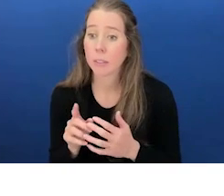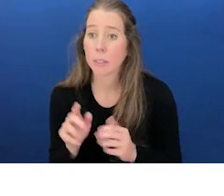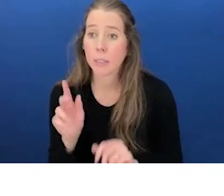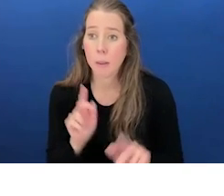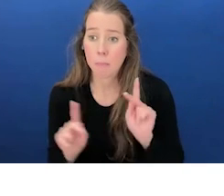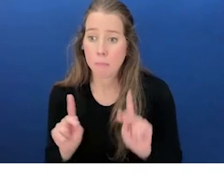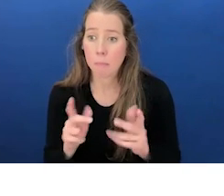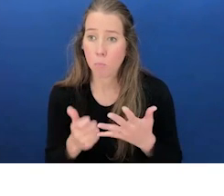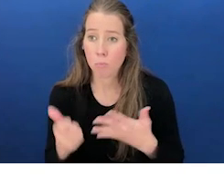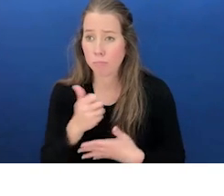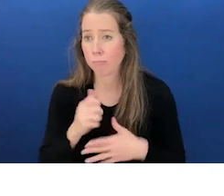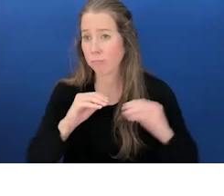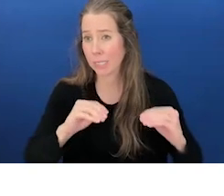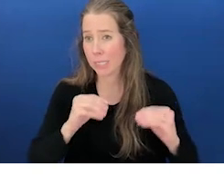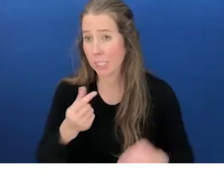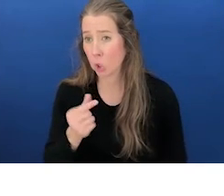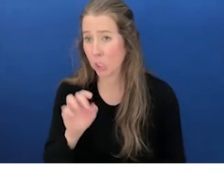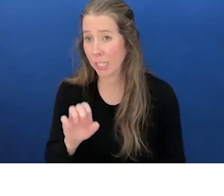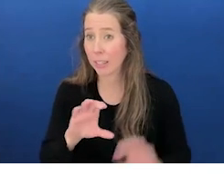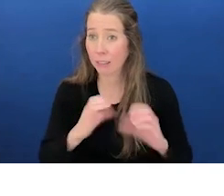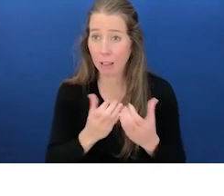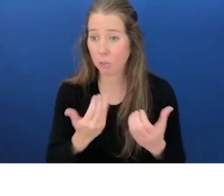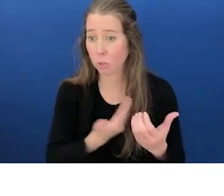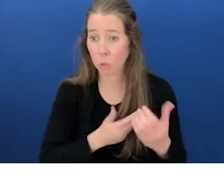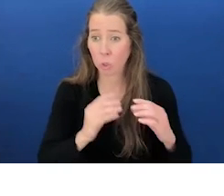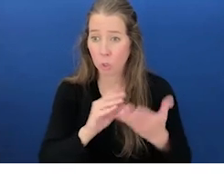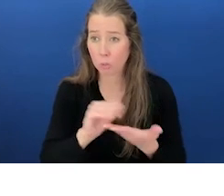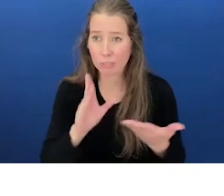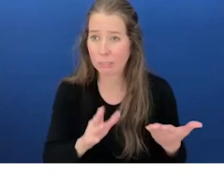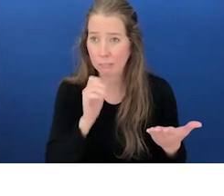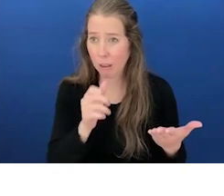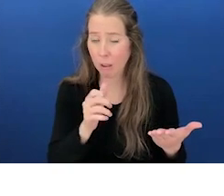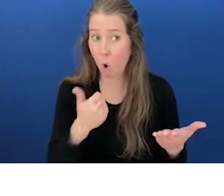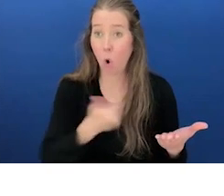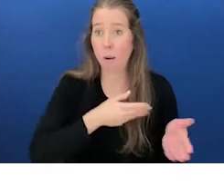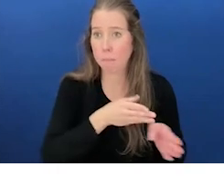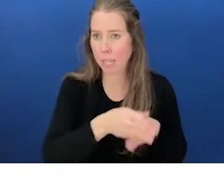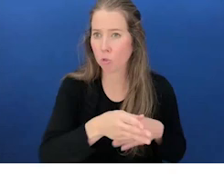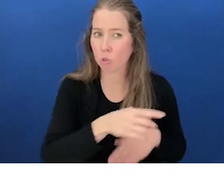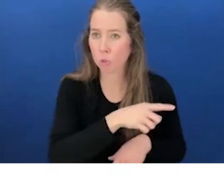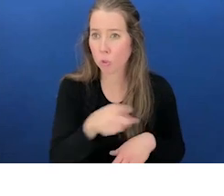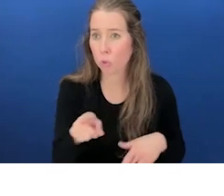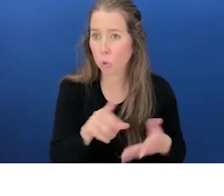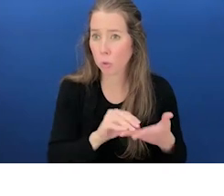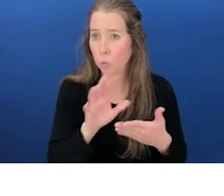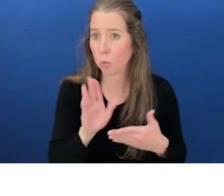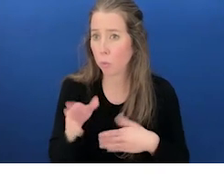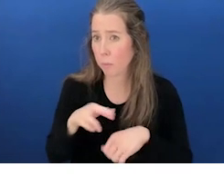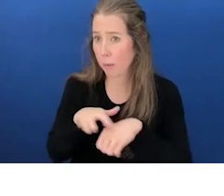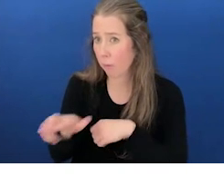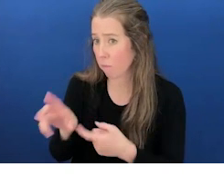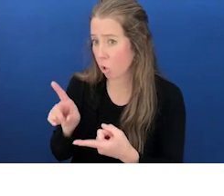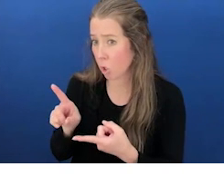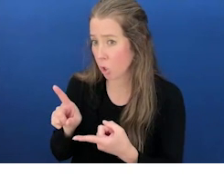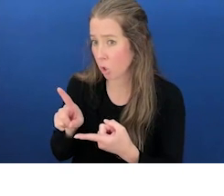primarily teaching GE classes and our students are not our majors, those students will be referred to. So